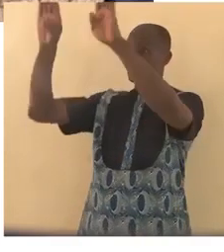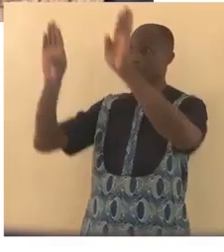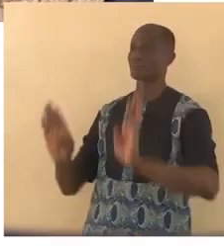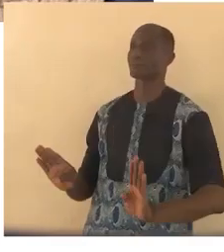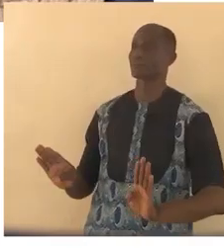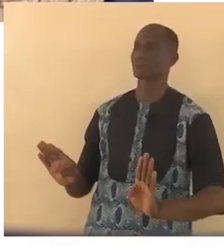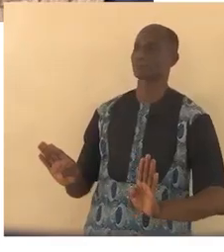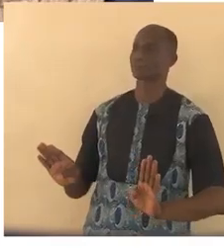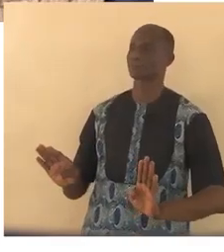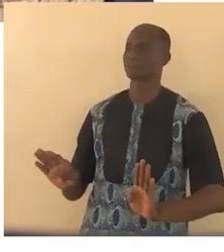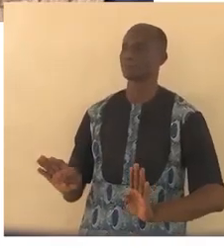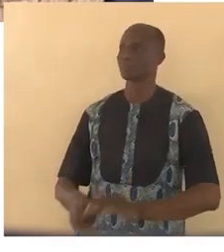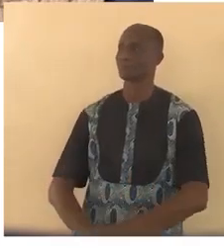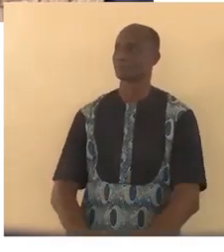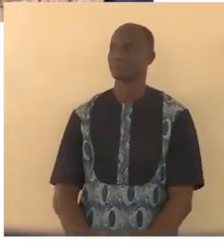Delegate.